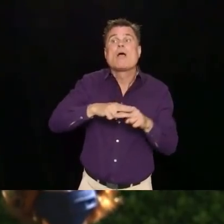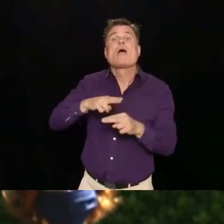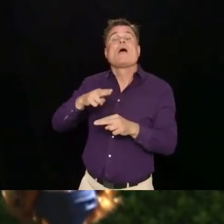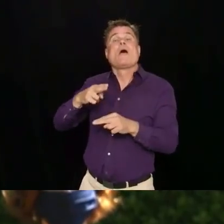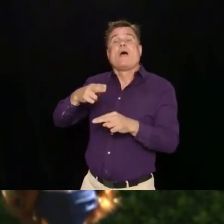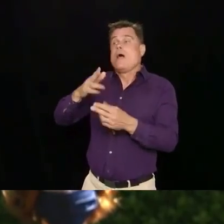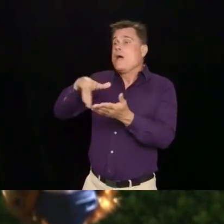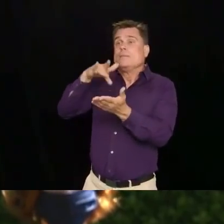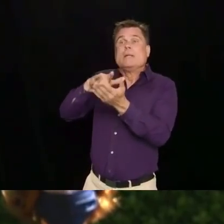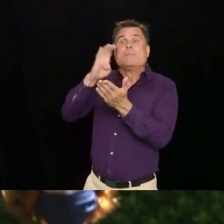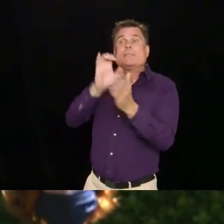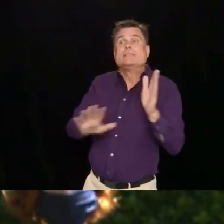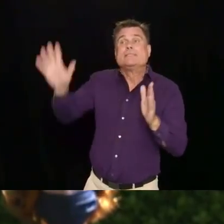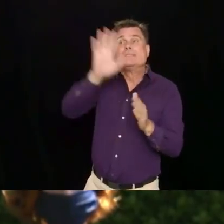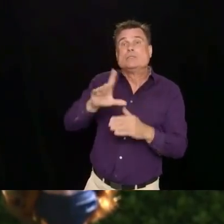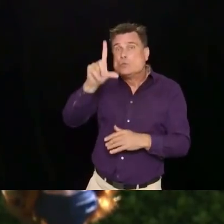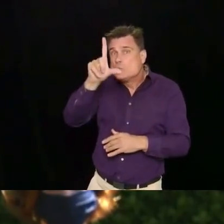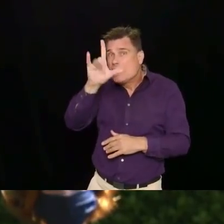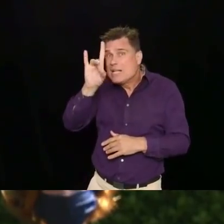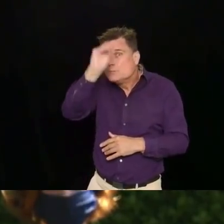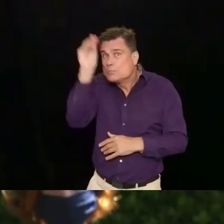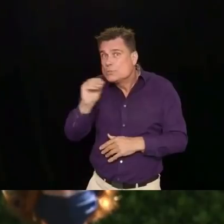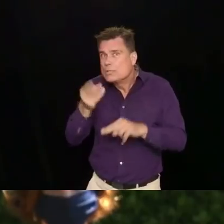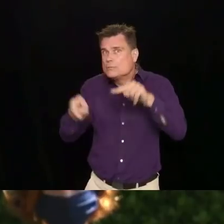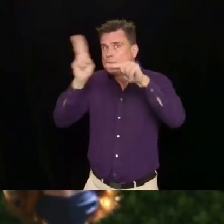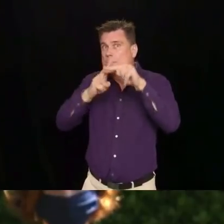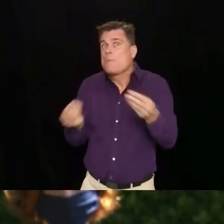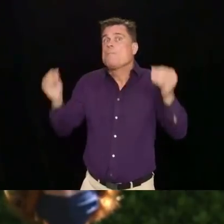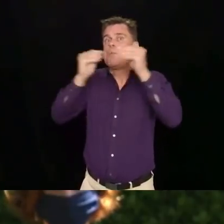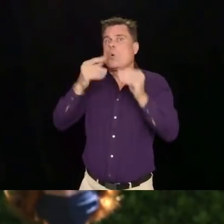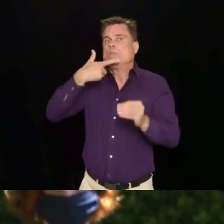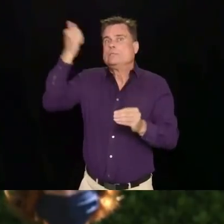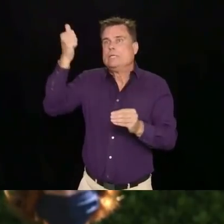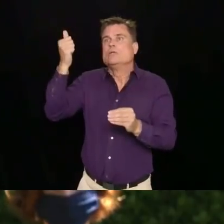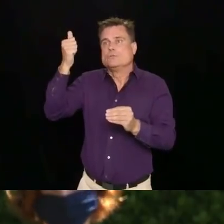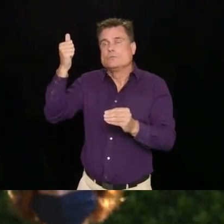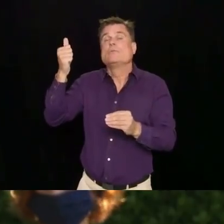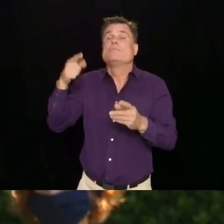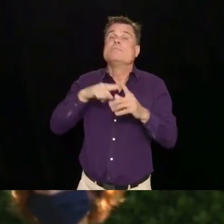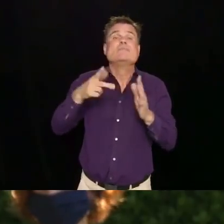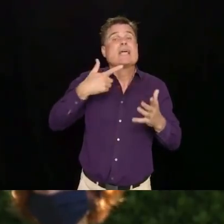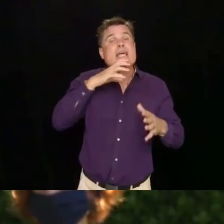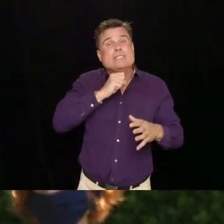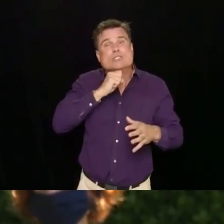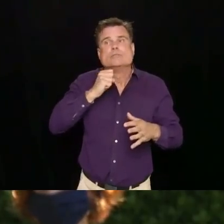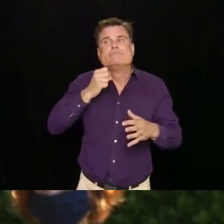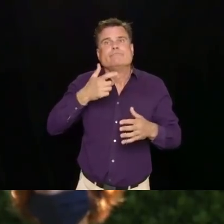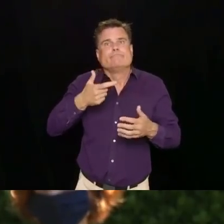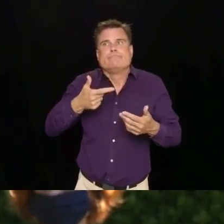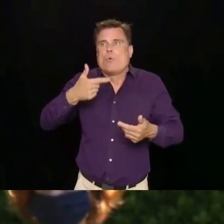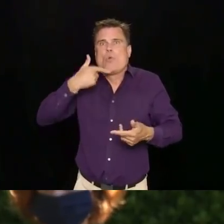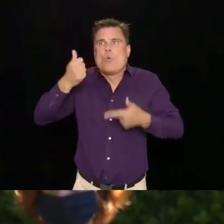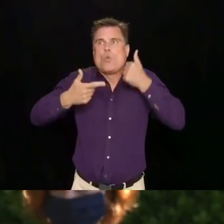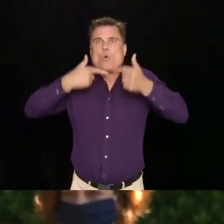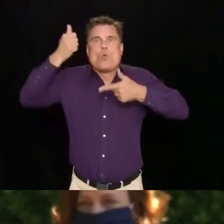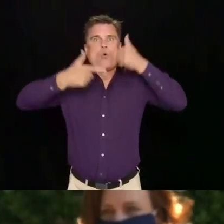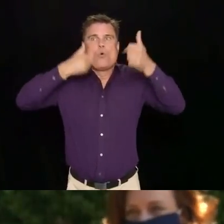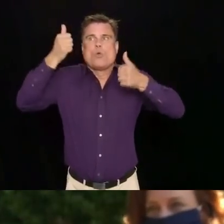there are going to be 28% more people over 75 in 5 years than there are today. That is a